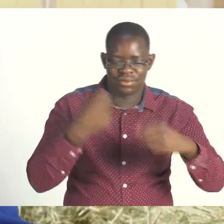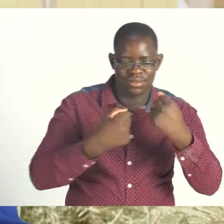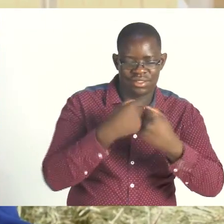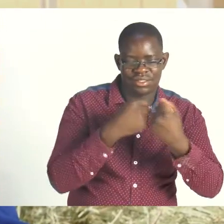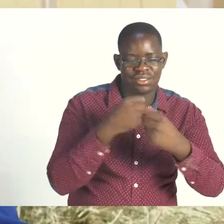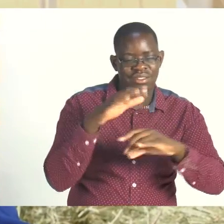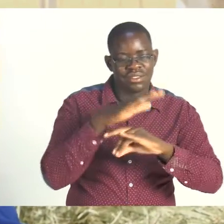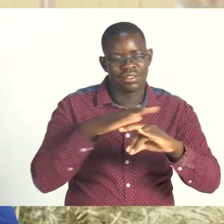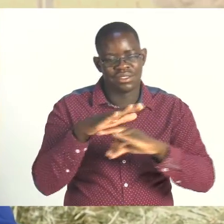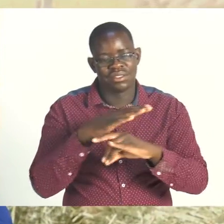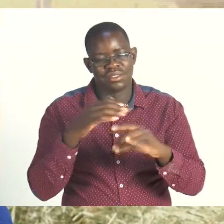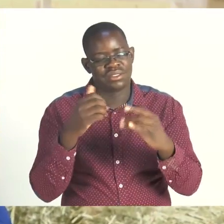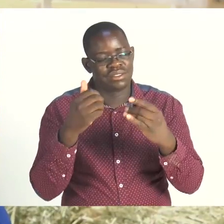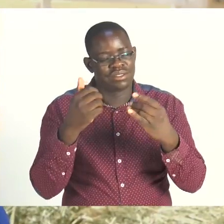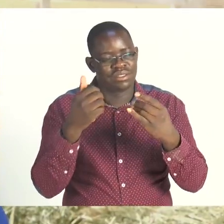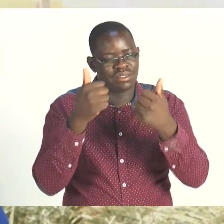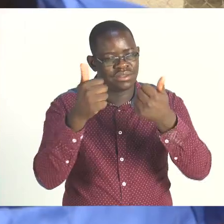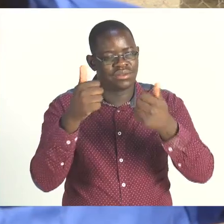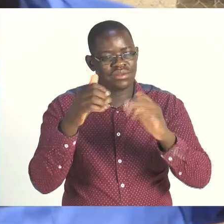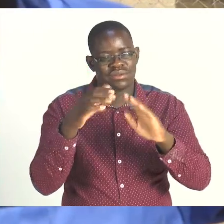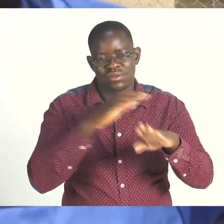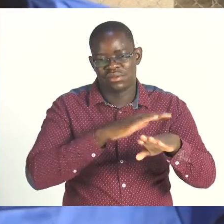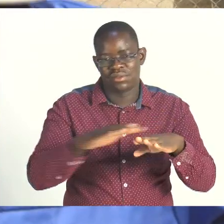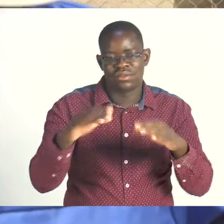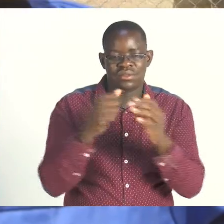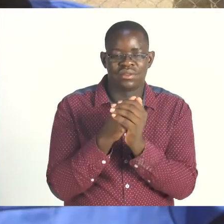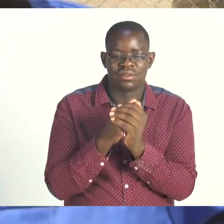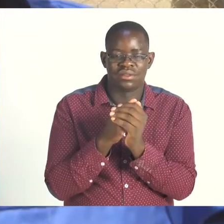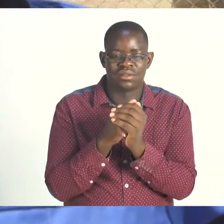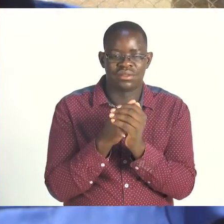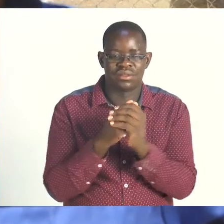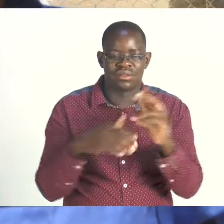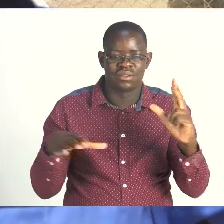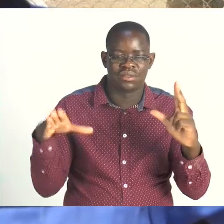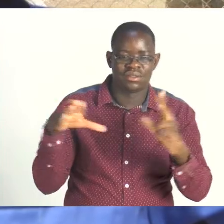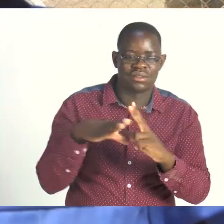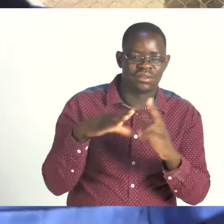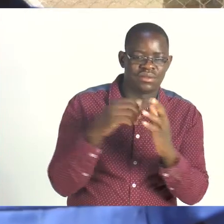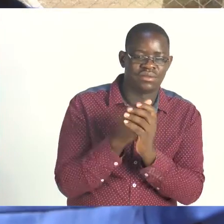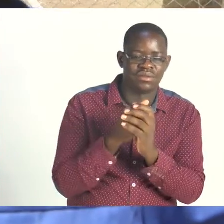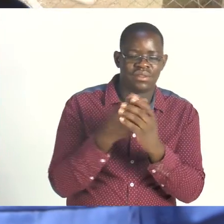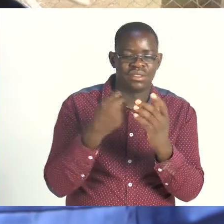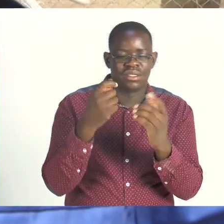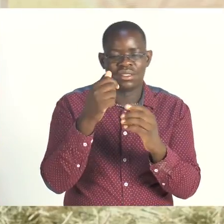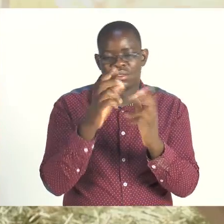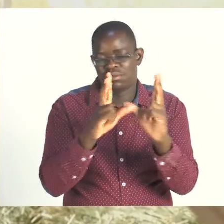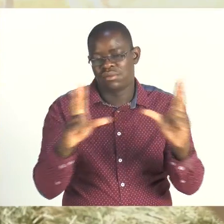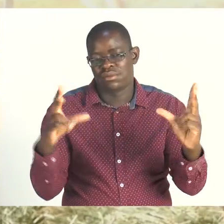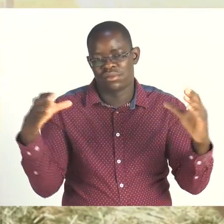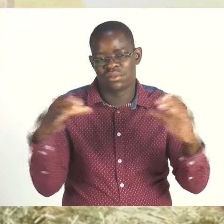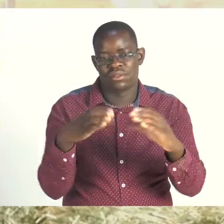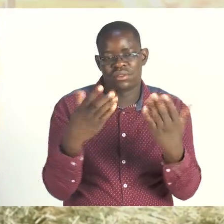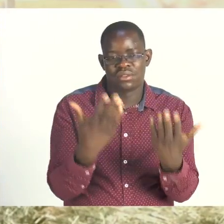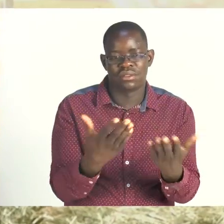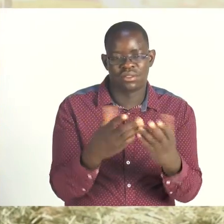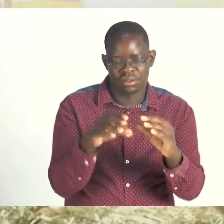livestock feeding in a more positive light. Yeah. We don't have to go down as farmers just because we farm on communal land. I mean, it was also